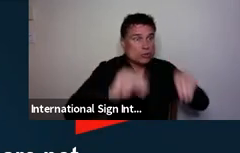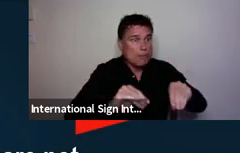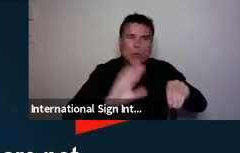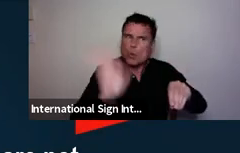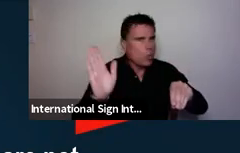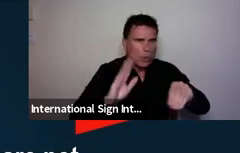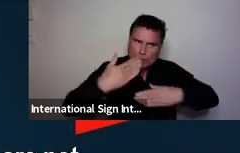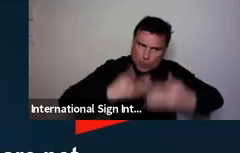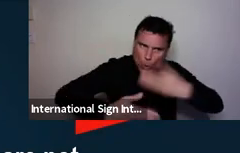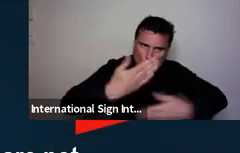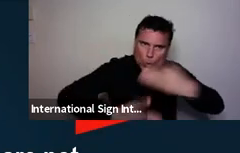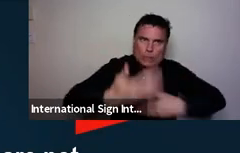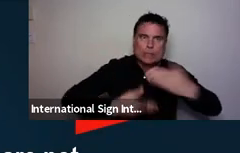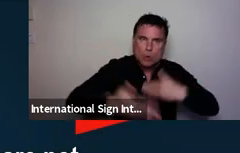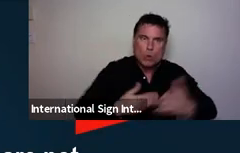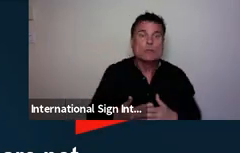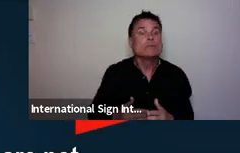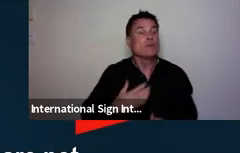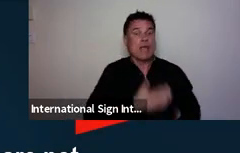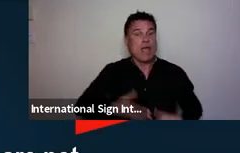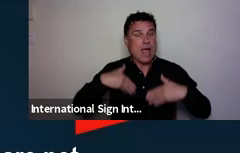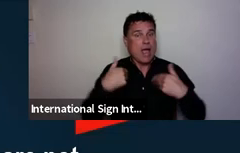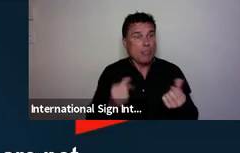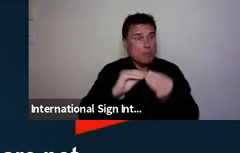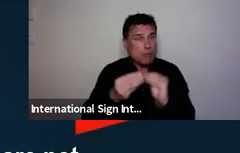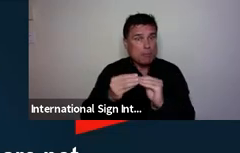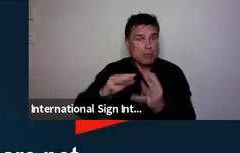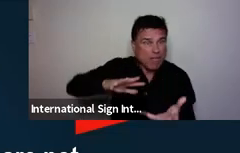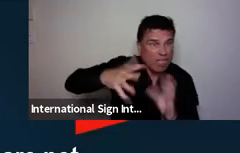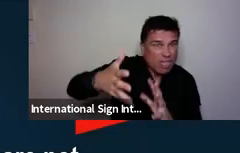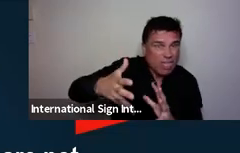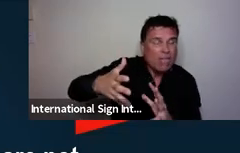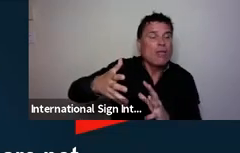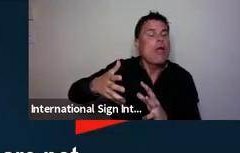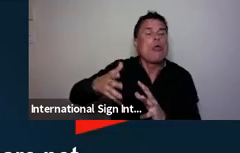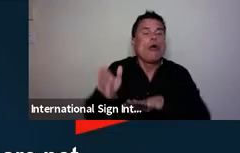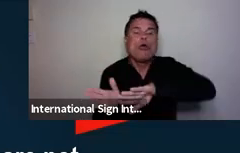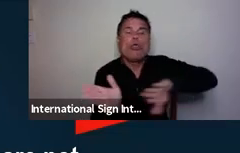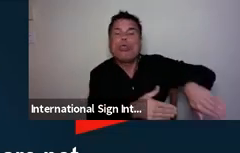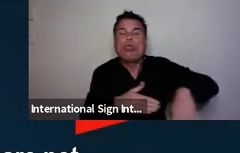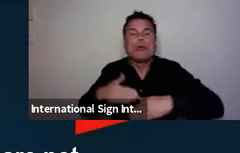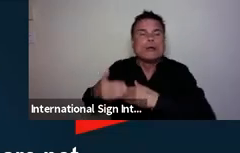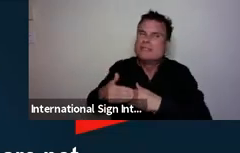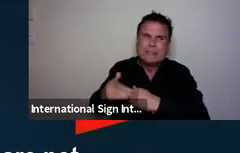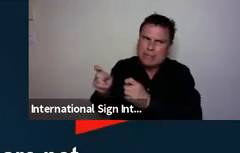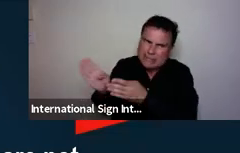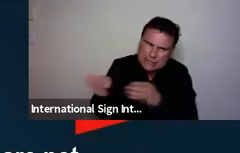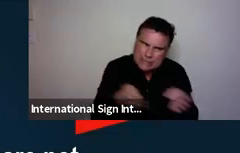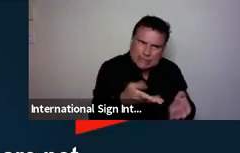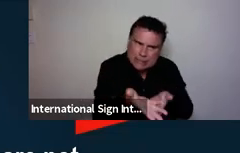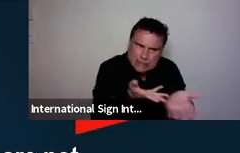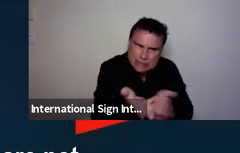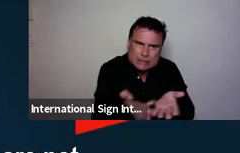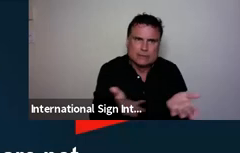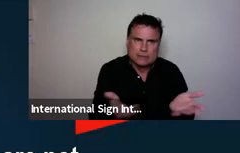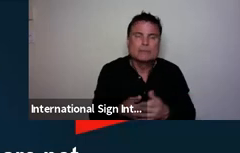a public health emergency. We also strove really hard to make sure that factual age-appropriate